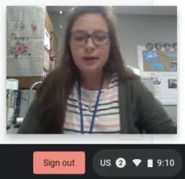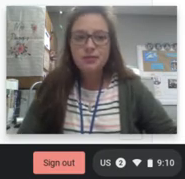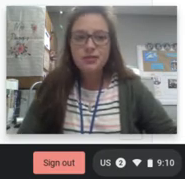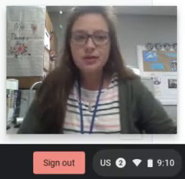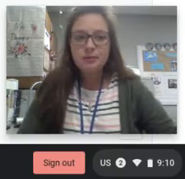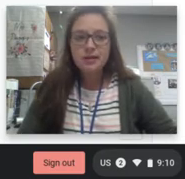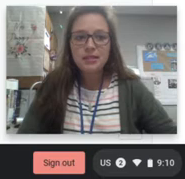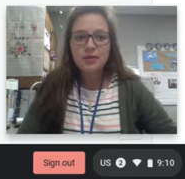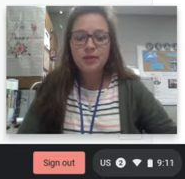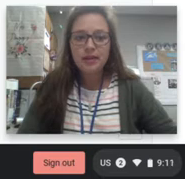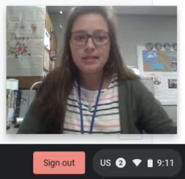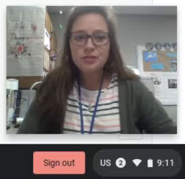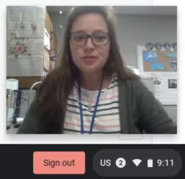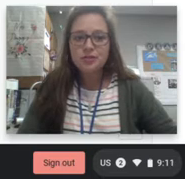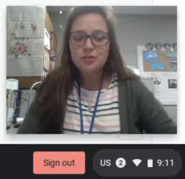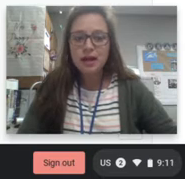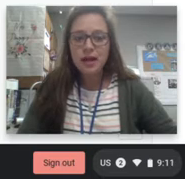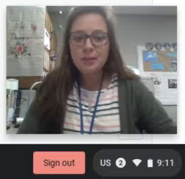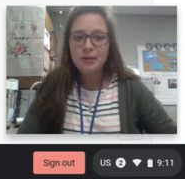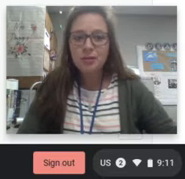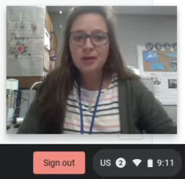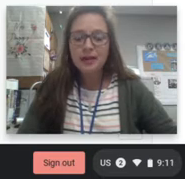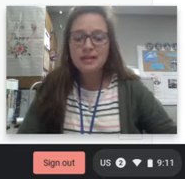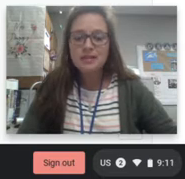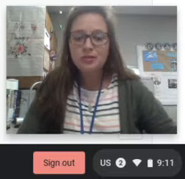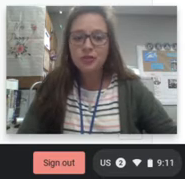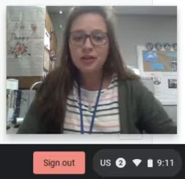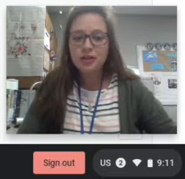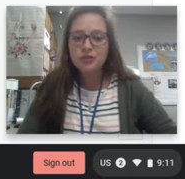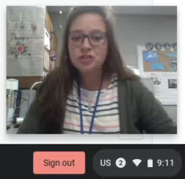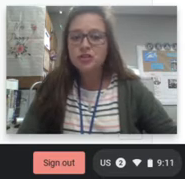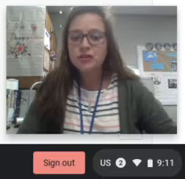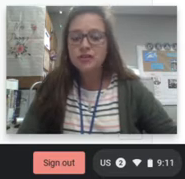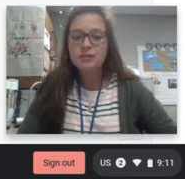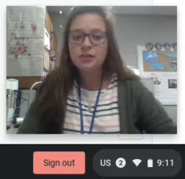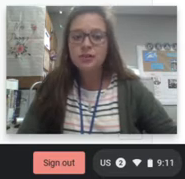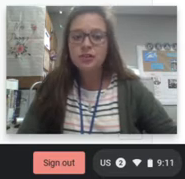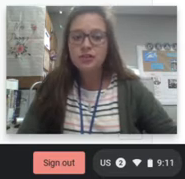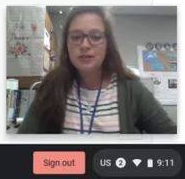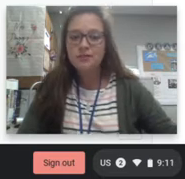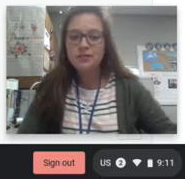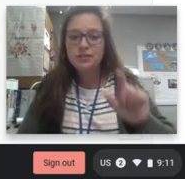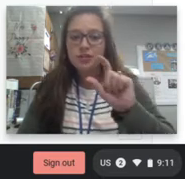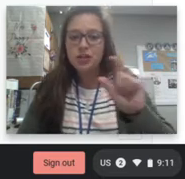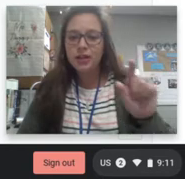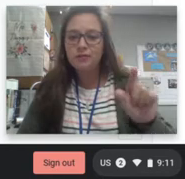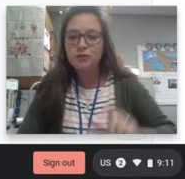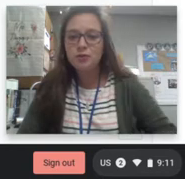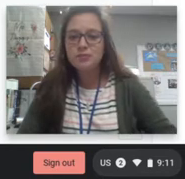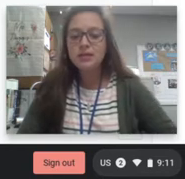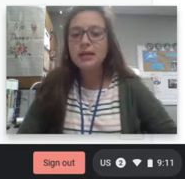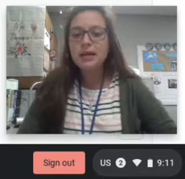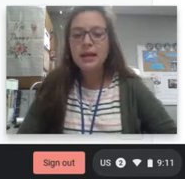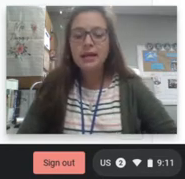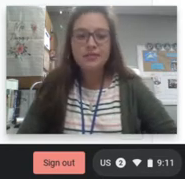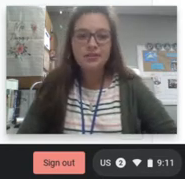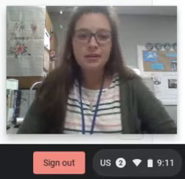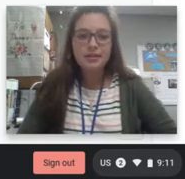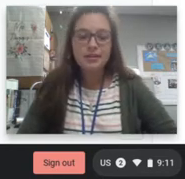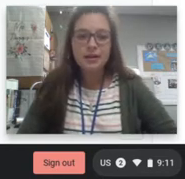I'm just going to base it off of ASL 2's hyperdoc, but ASL 3, yours is just very similar. You just have different check-in forms